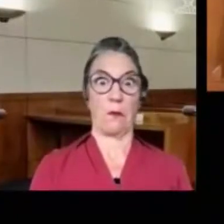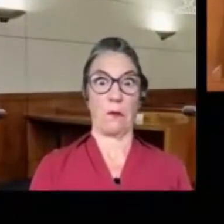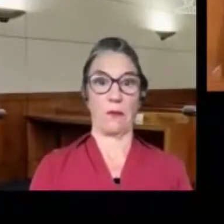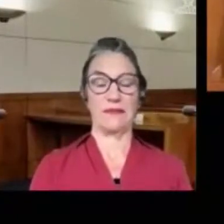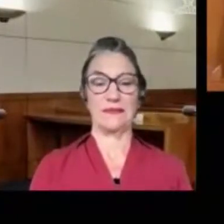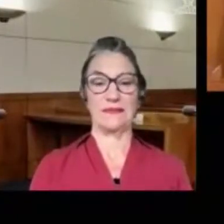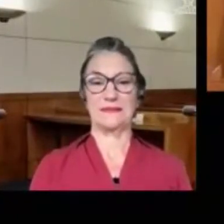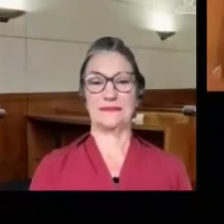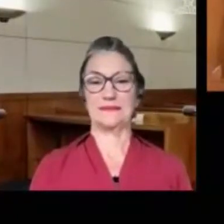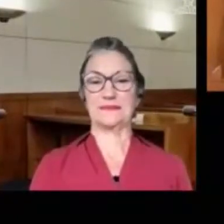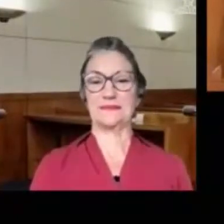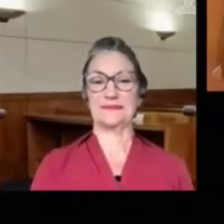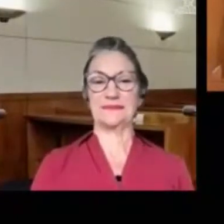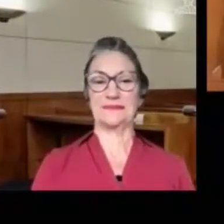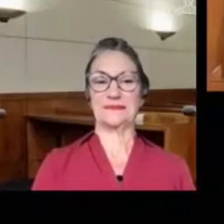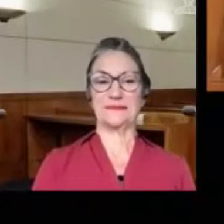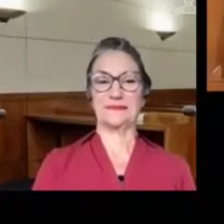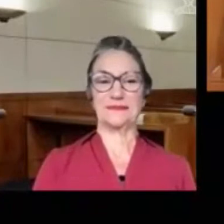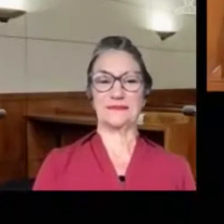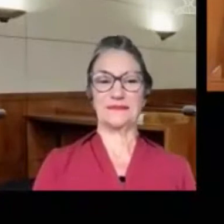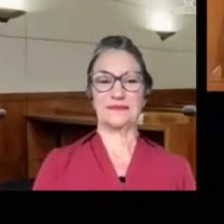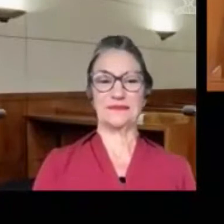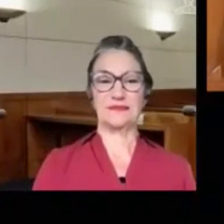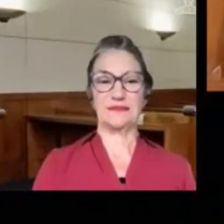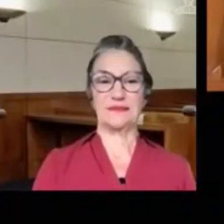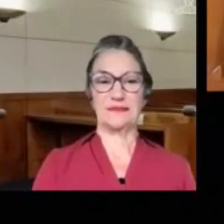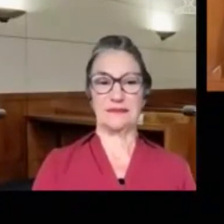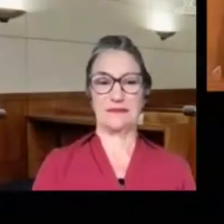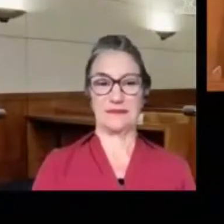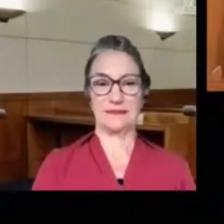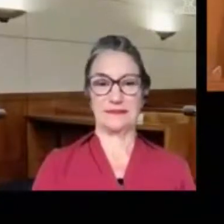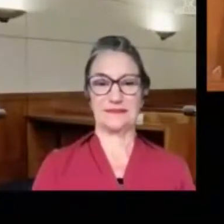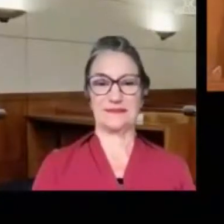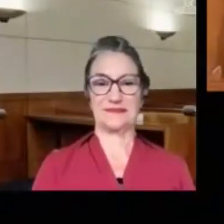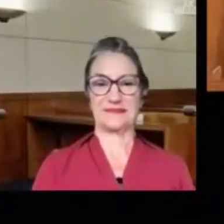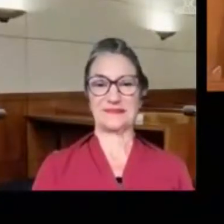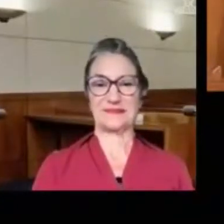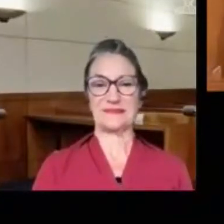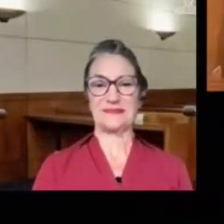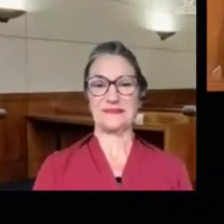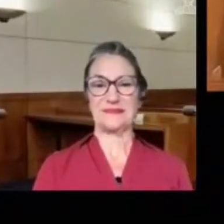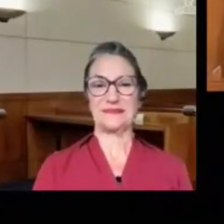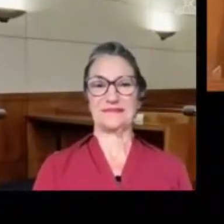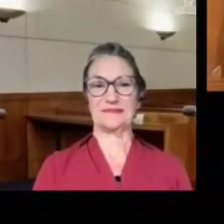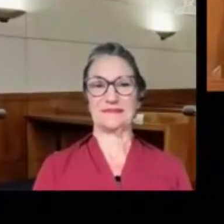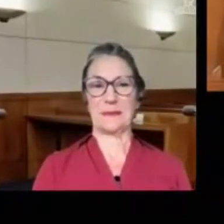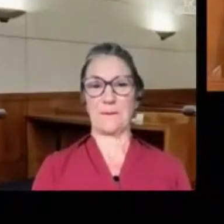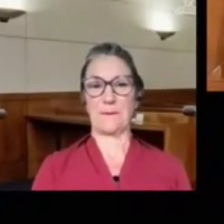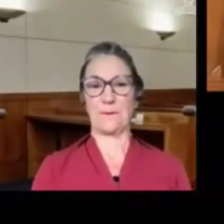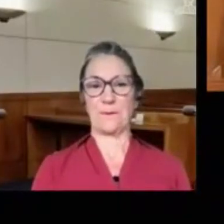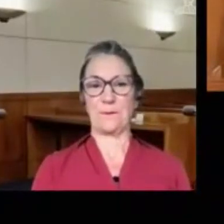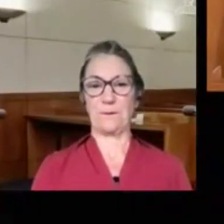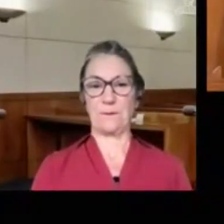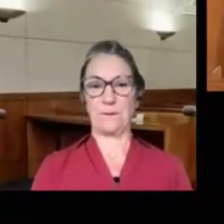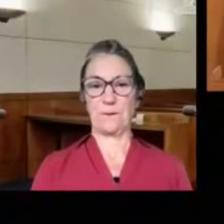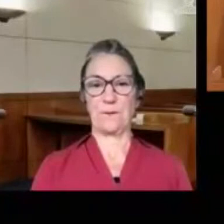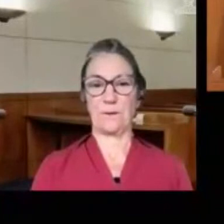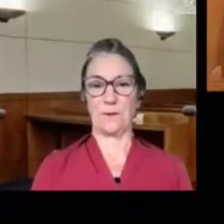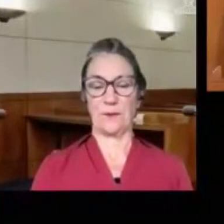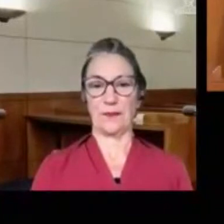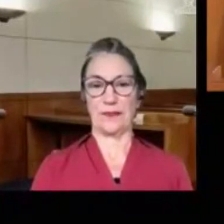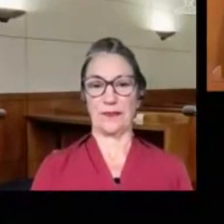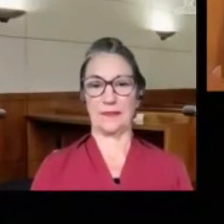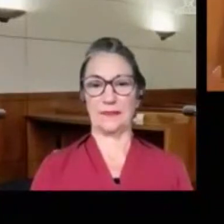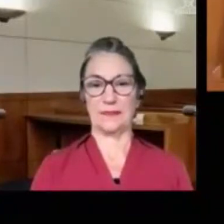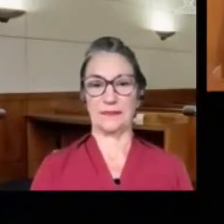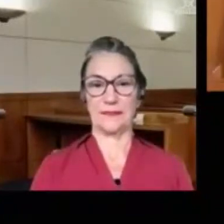thank you your honor jury you're instructed to disregard that question and when this wouldn't a better approach